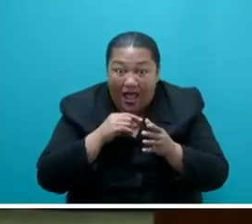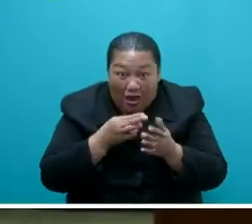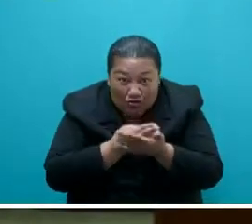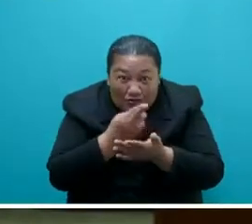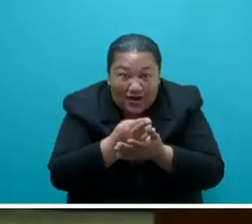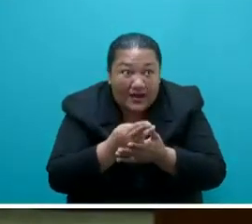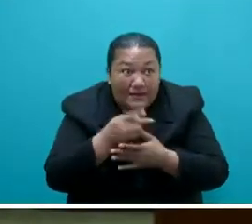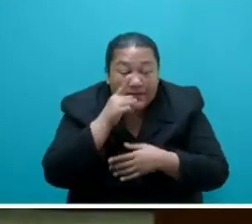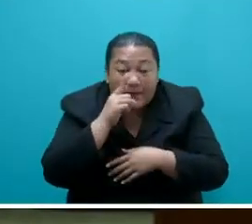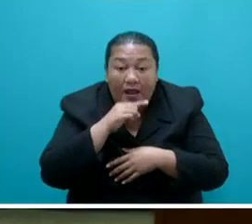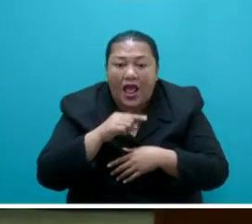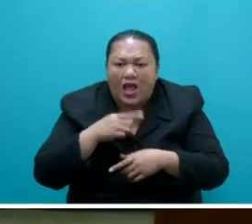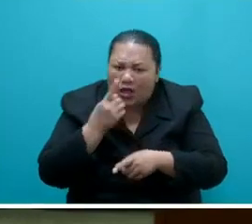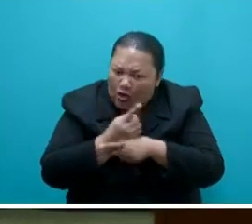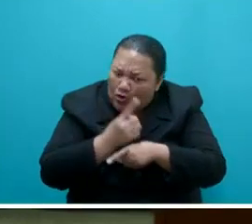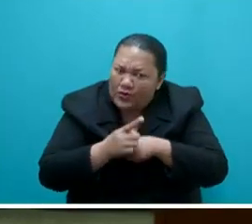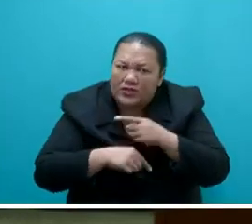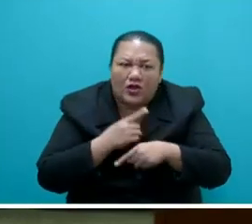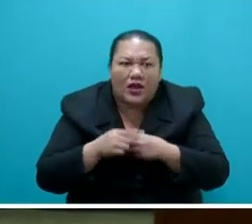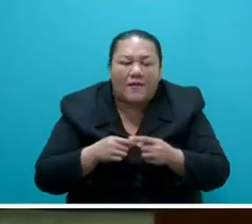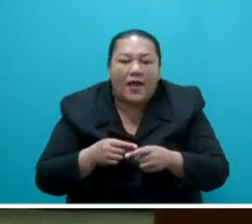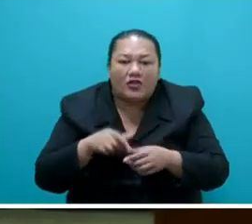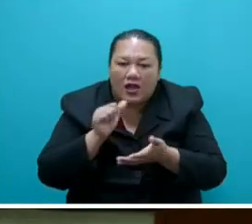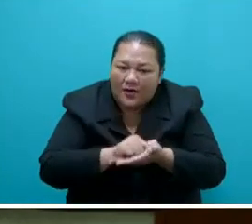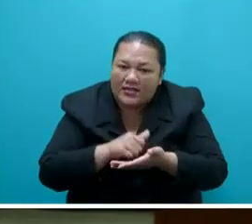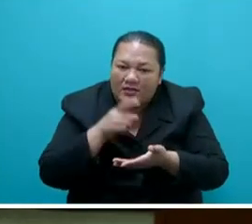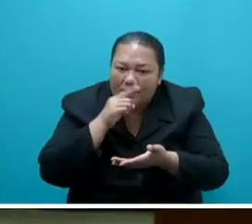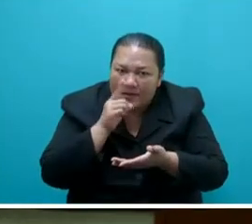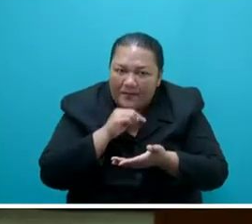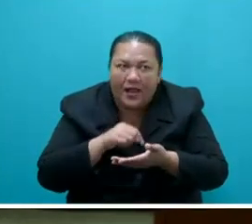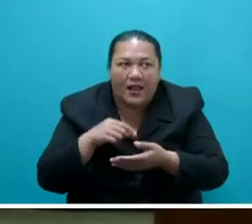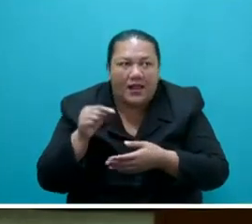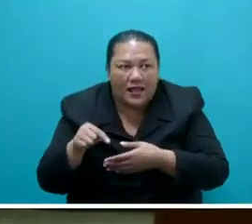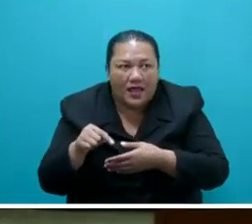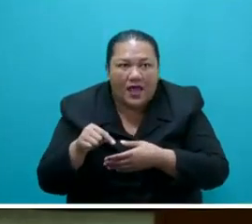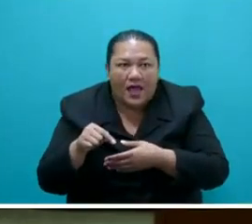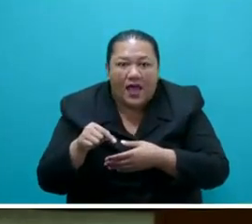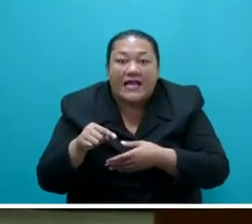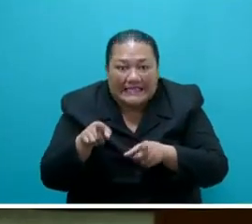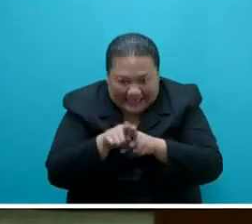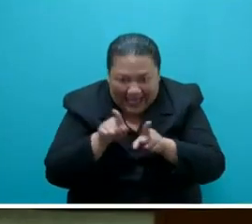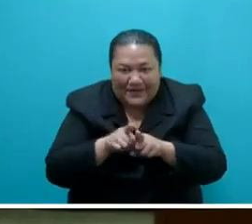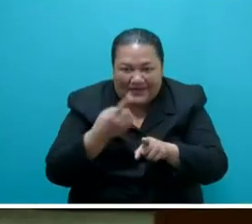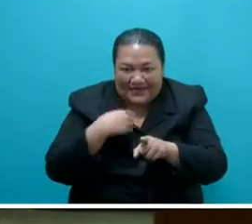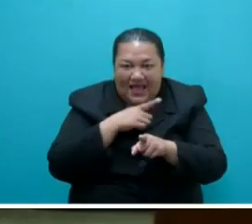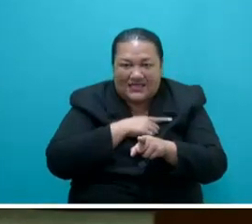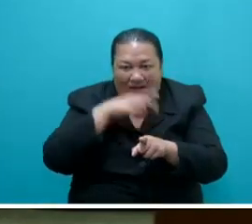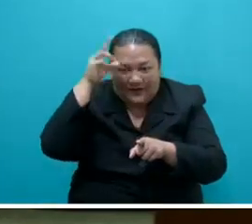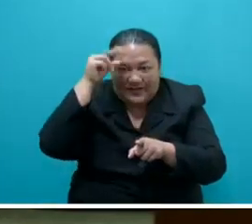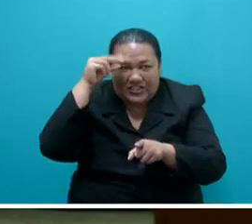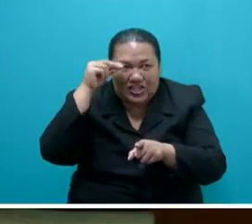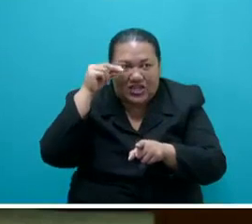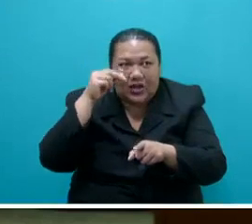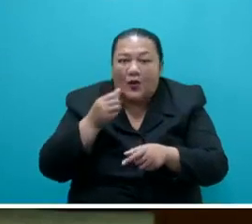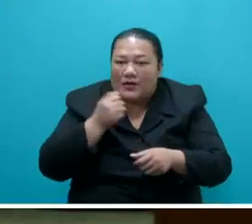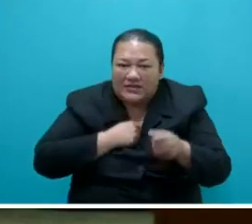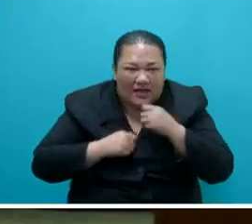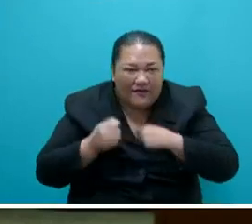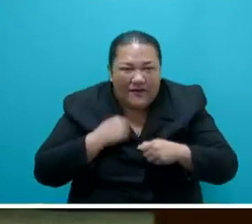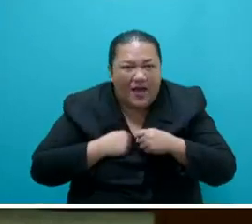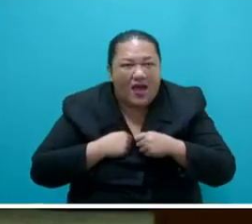on the rights of indigenous and tribal peoples somehow applies to the Itaukei, as if we suffer in the country we